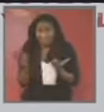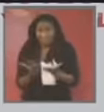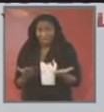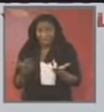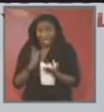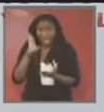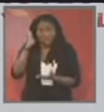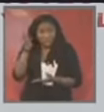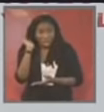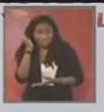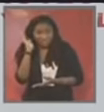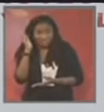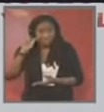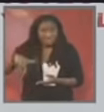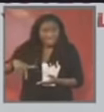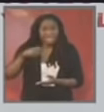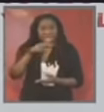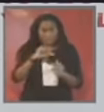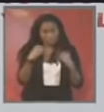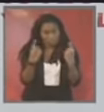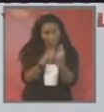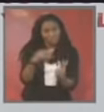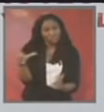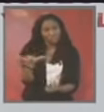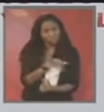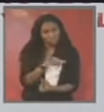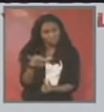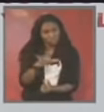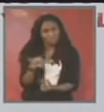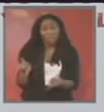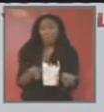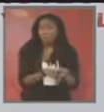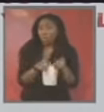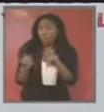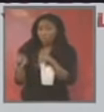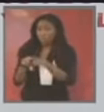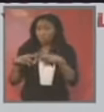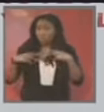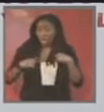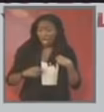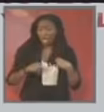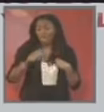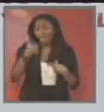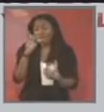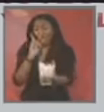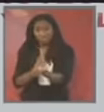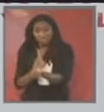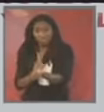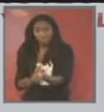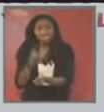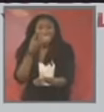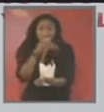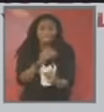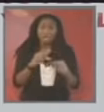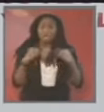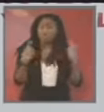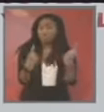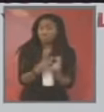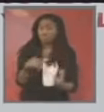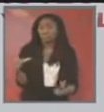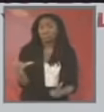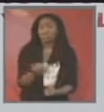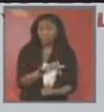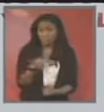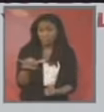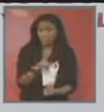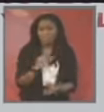well as Professor Carrington, who is here. She's included as a virologist. And we have Professor Montai as well, who is an immunologist.